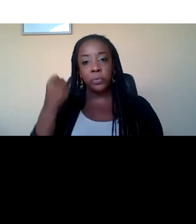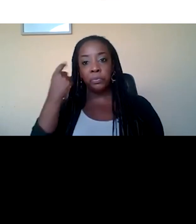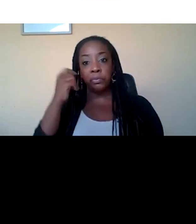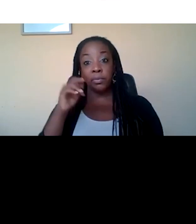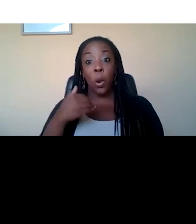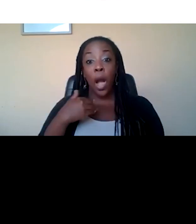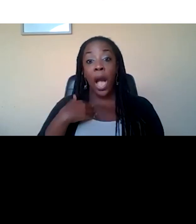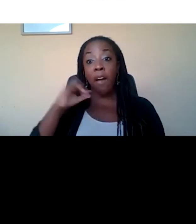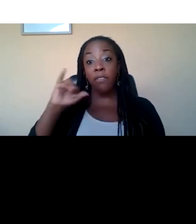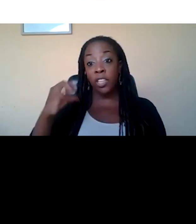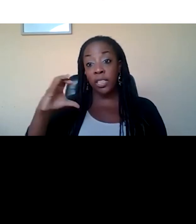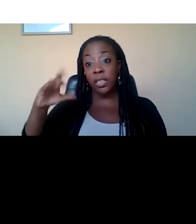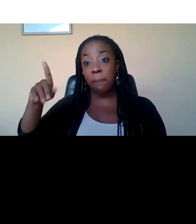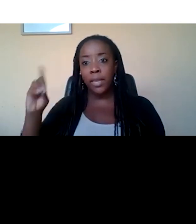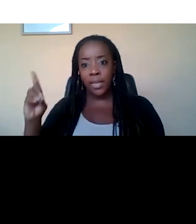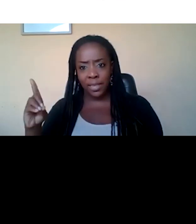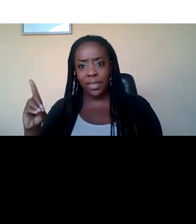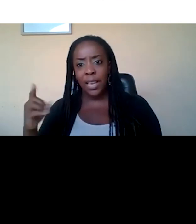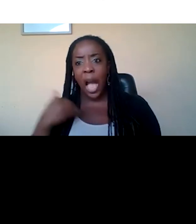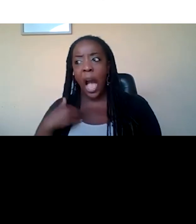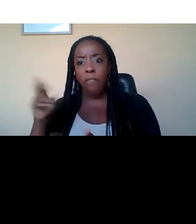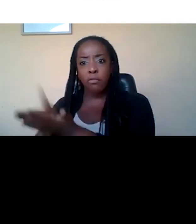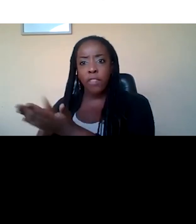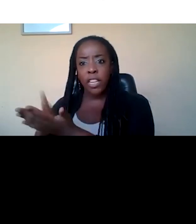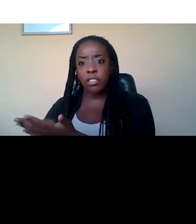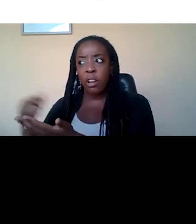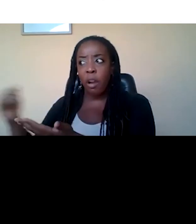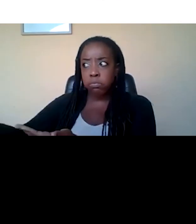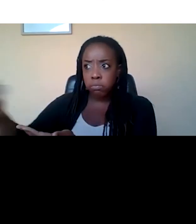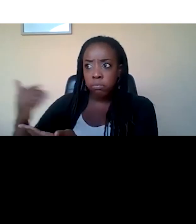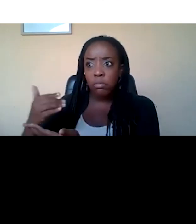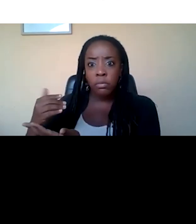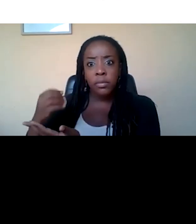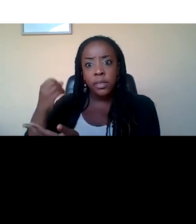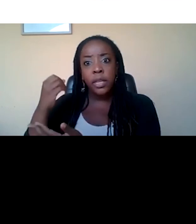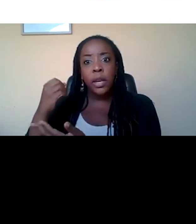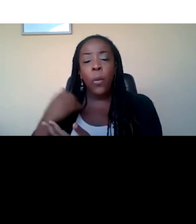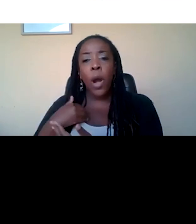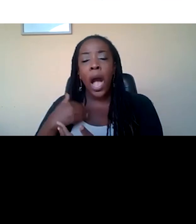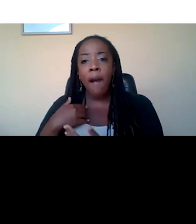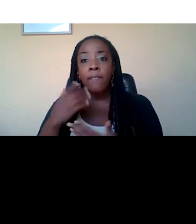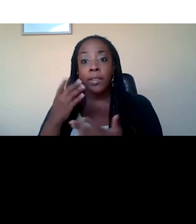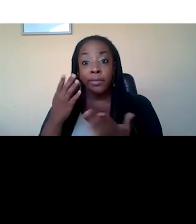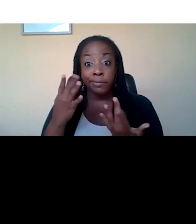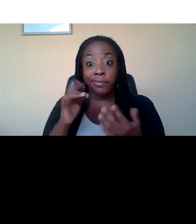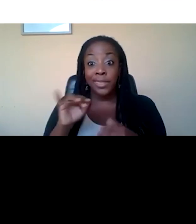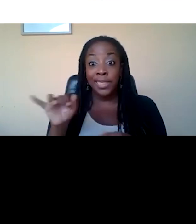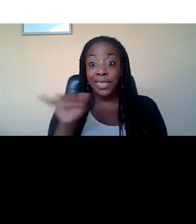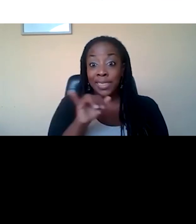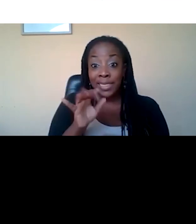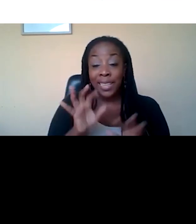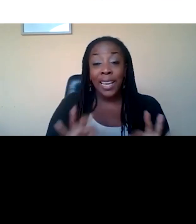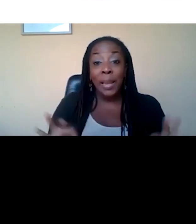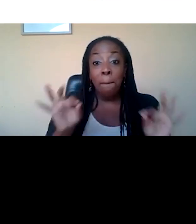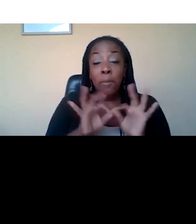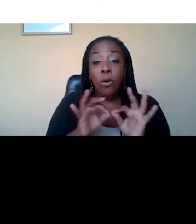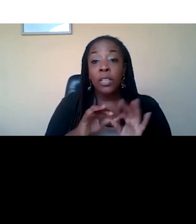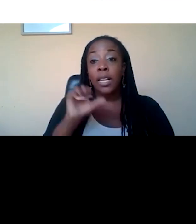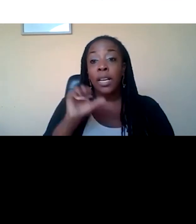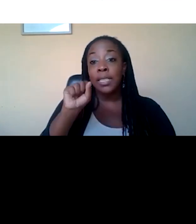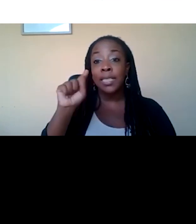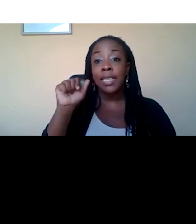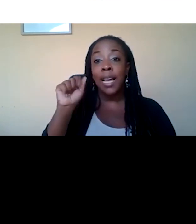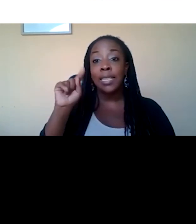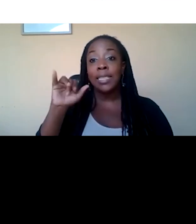JCPD registering and having that database, it is critical that starting in the census collects the data. It